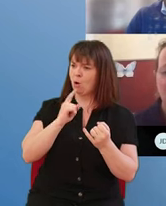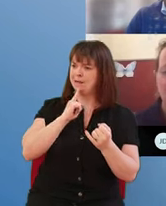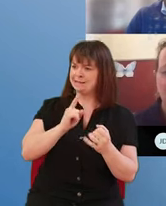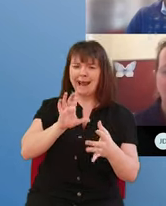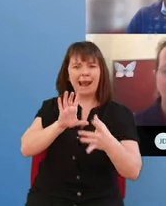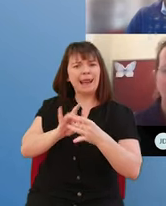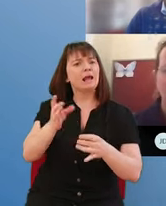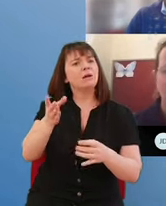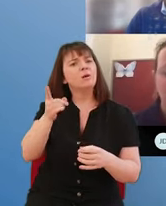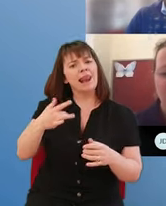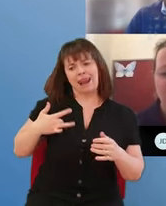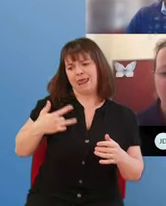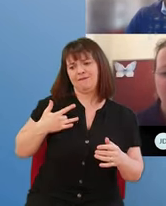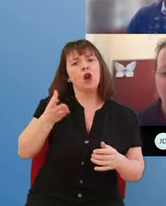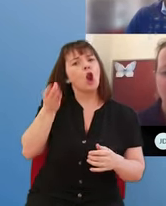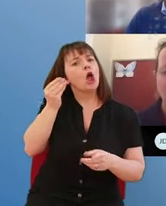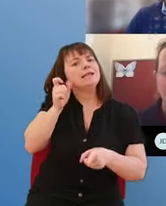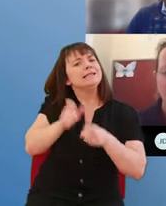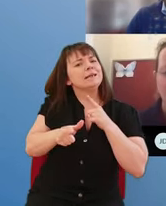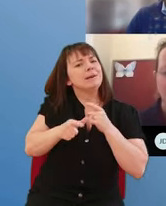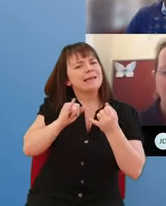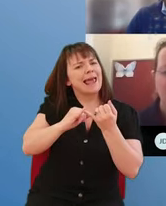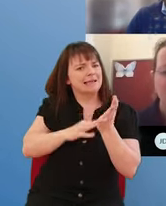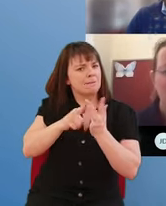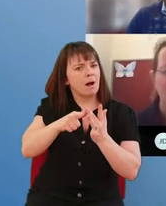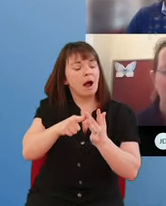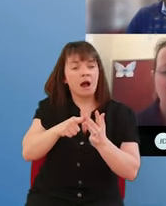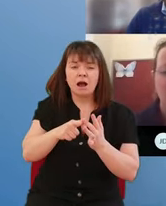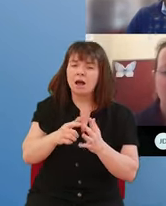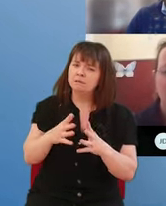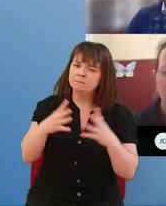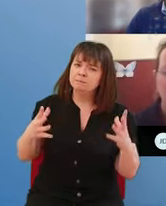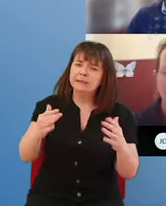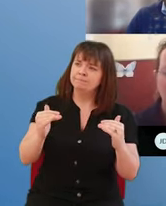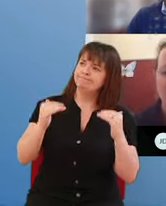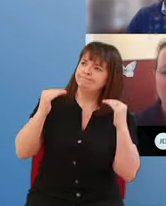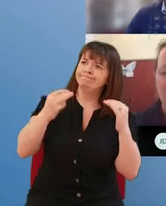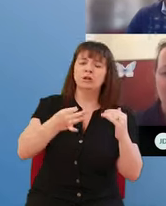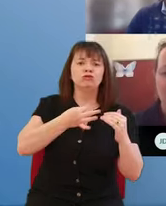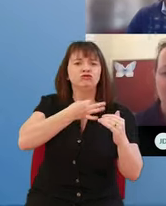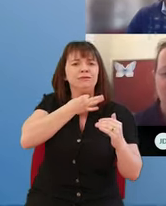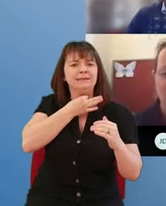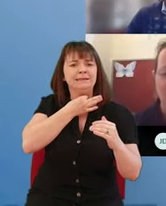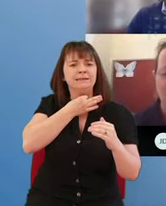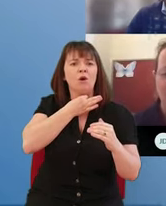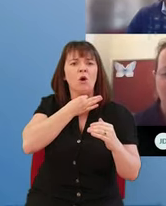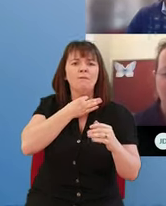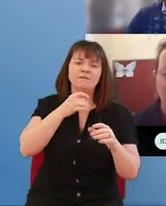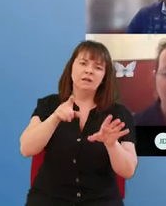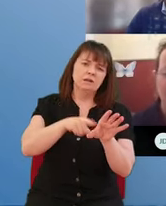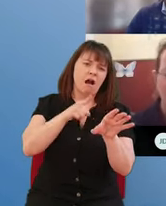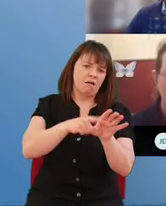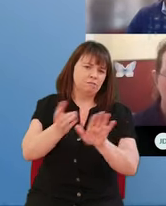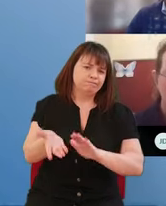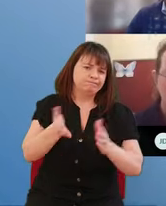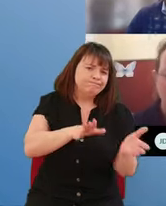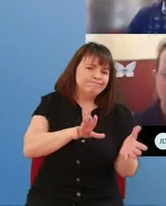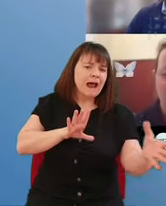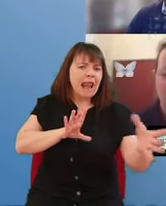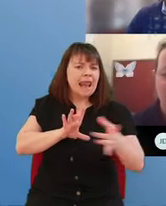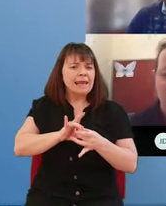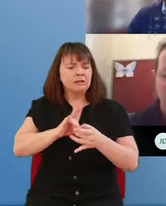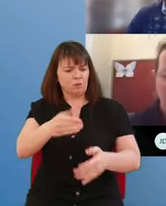contributed to by cardiometabolic disease, amongst other things. bearing that in mind, cardiometabolic disease is a